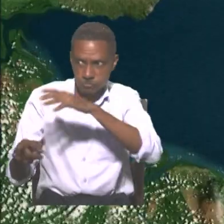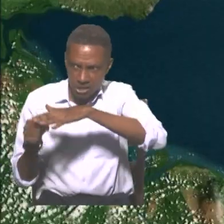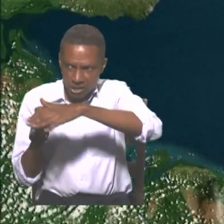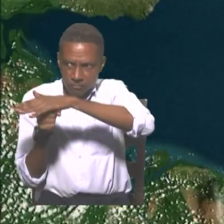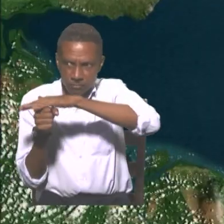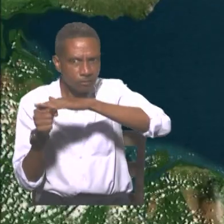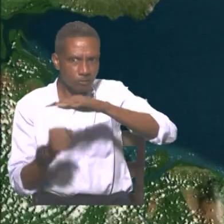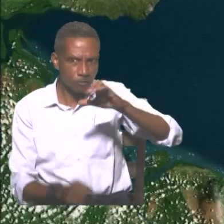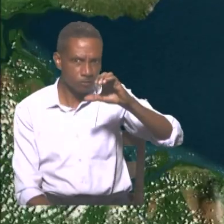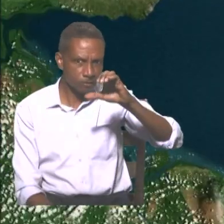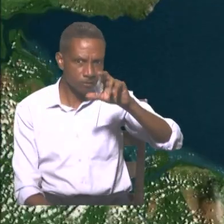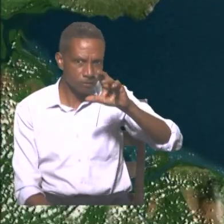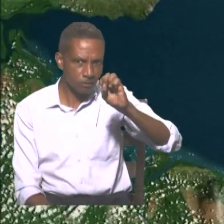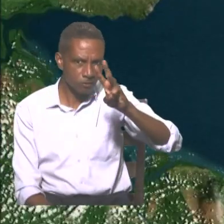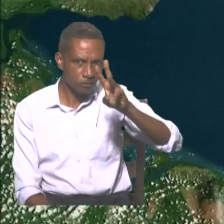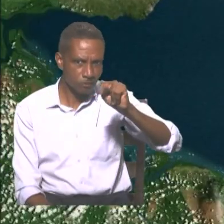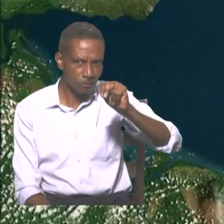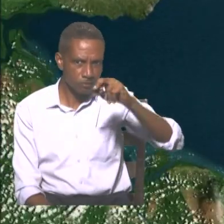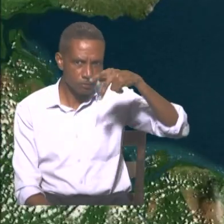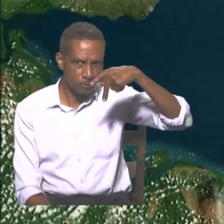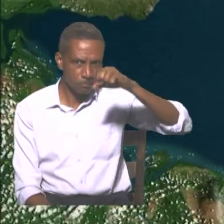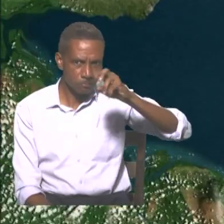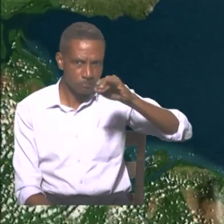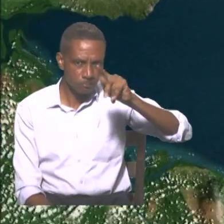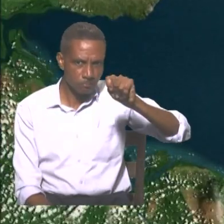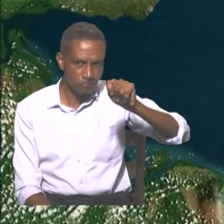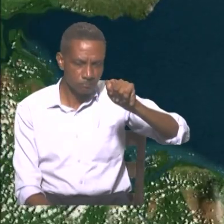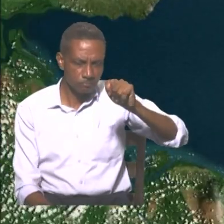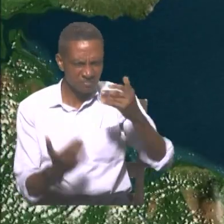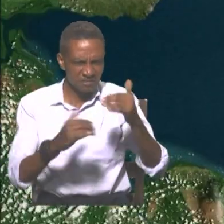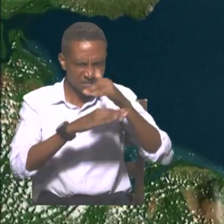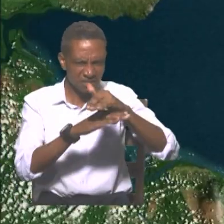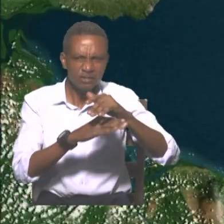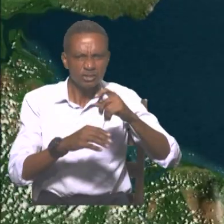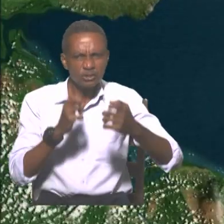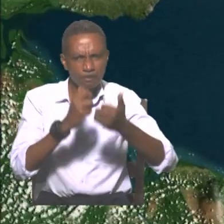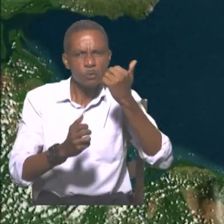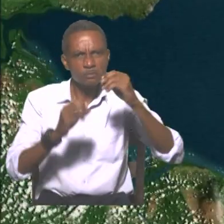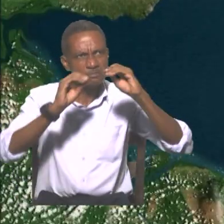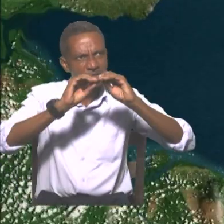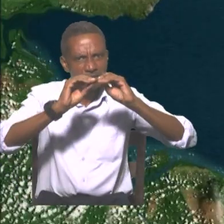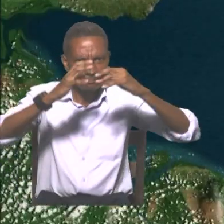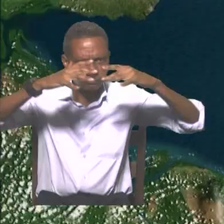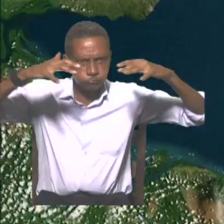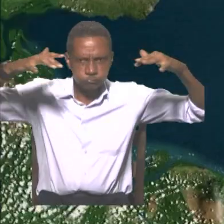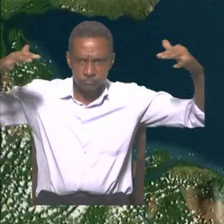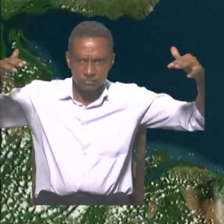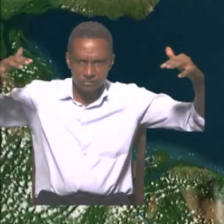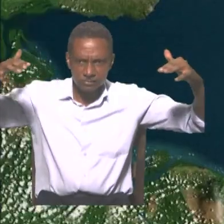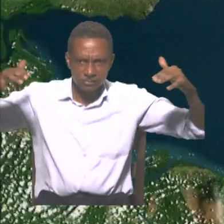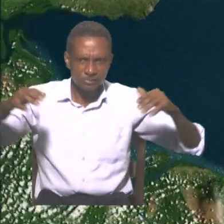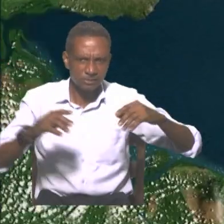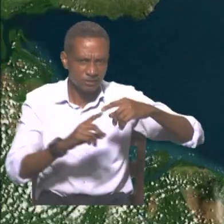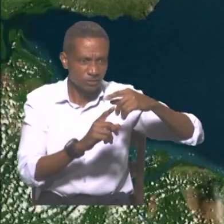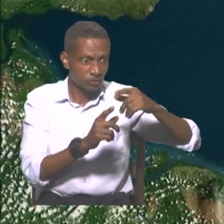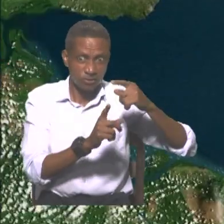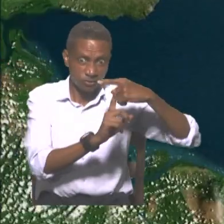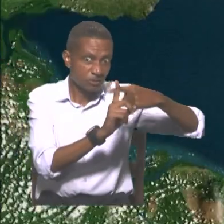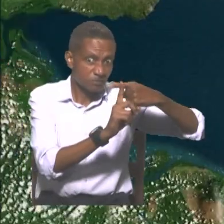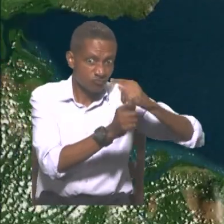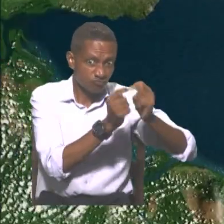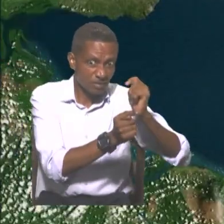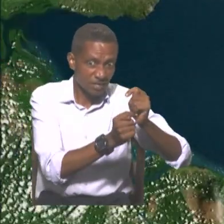Tobago Carnival. Now, otherwise, tonight should be mostly clear across both islands with a nighttime low of 24 degrees in Trinidad